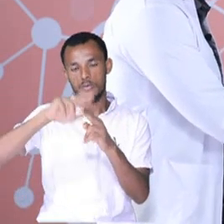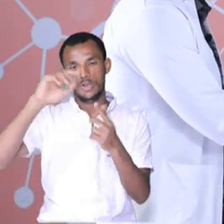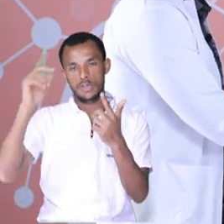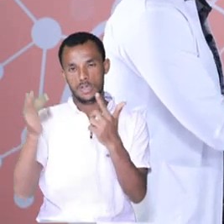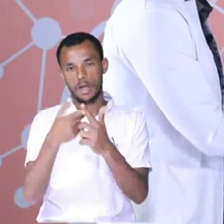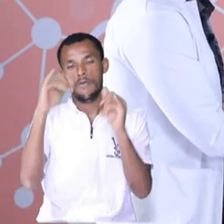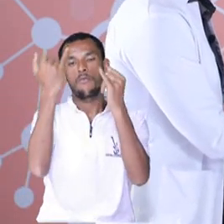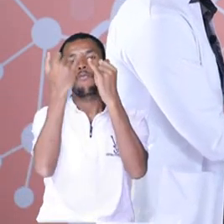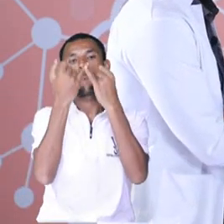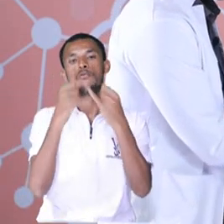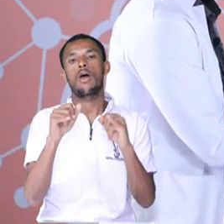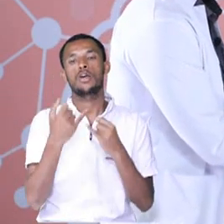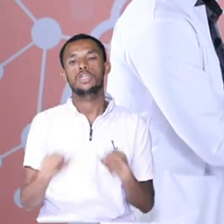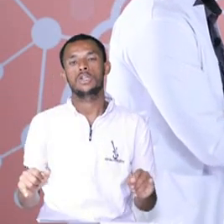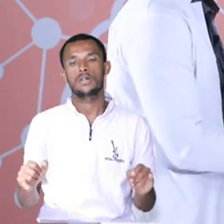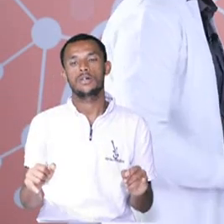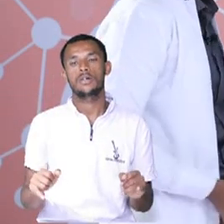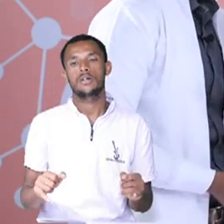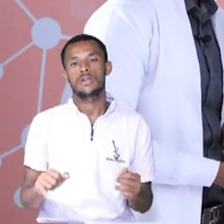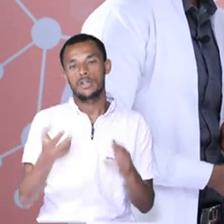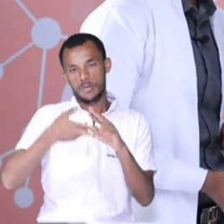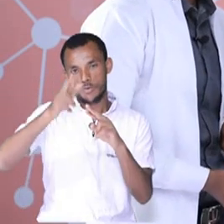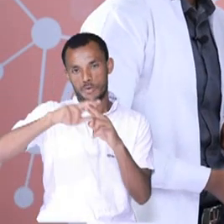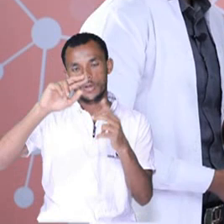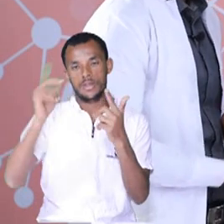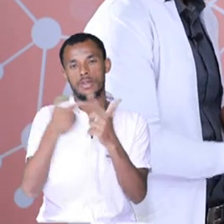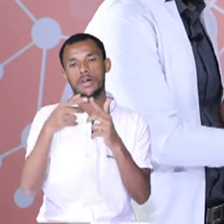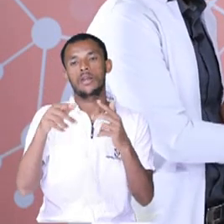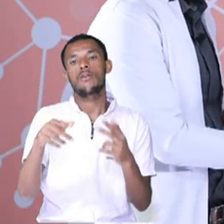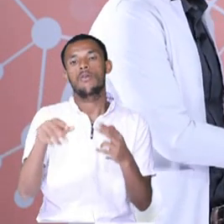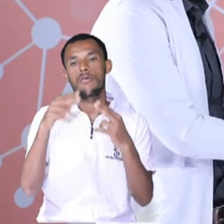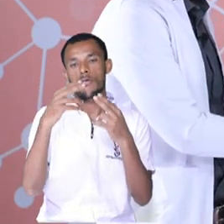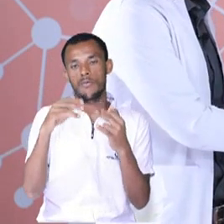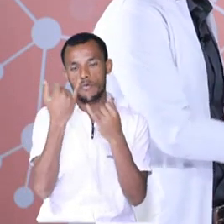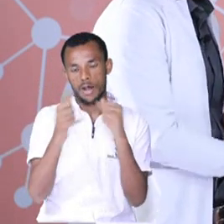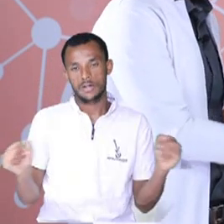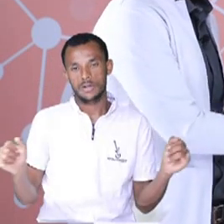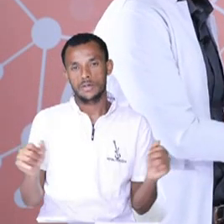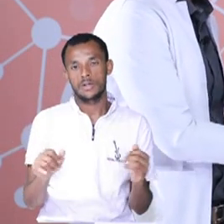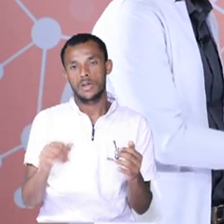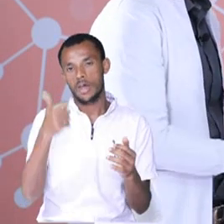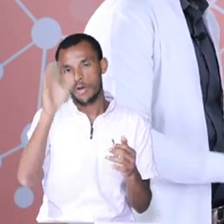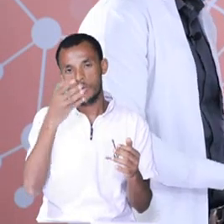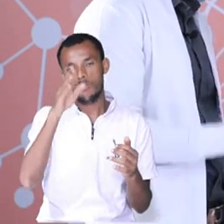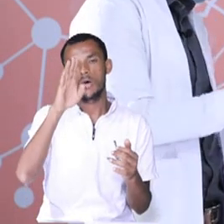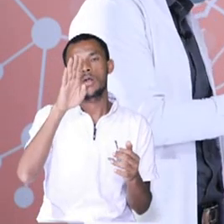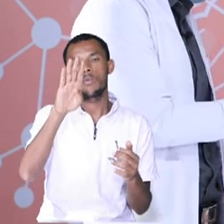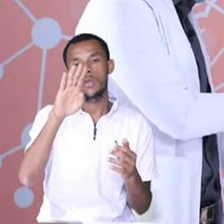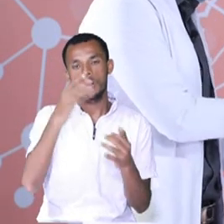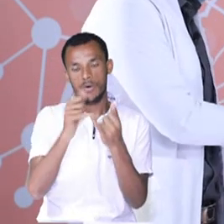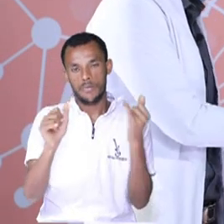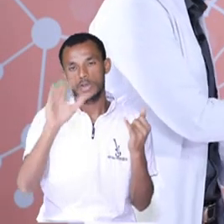second fraction. Reciprocal of the second fraction. That means a over b divided by c over d is